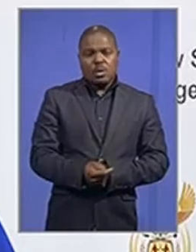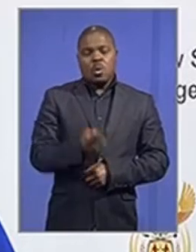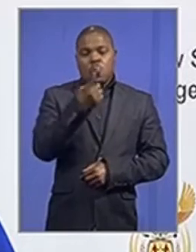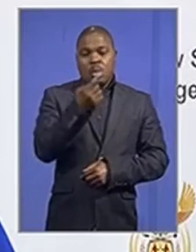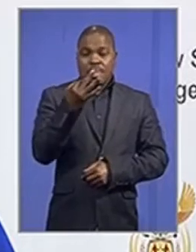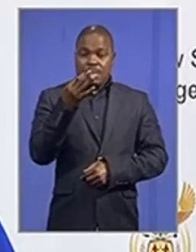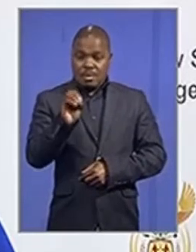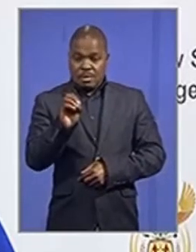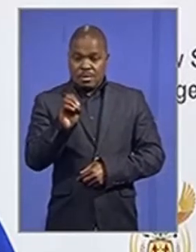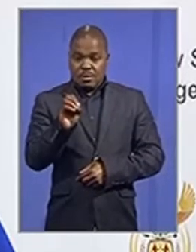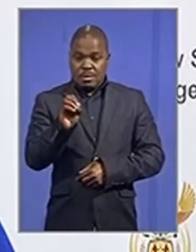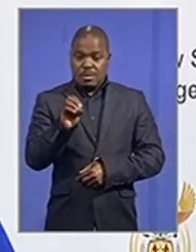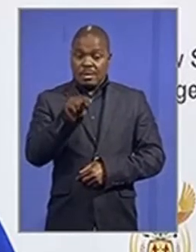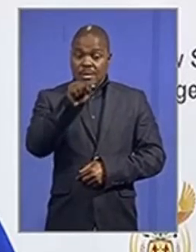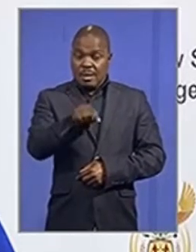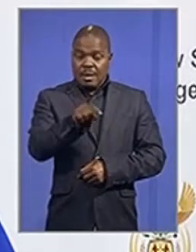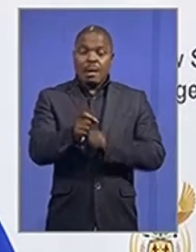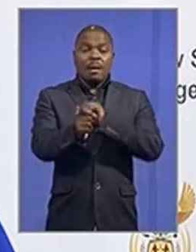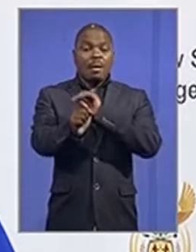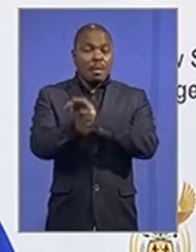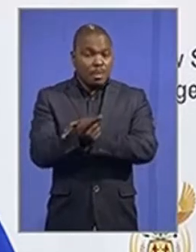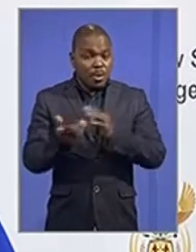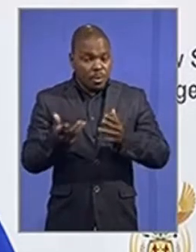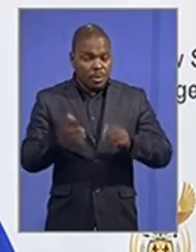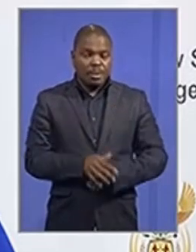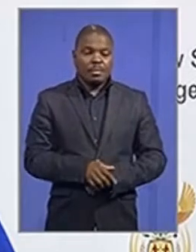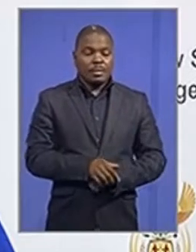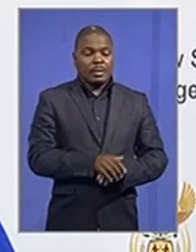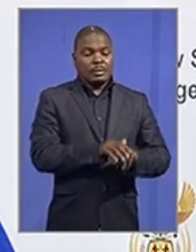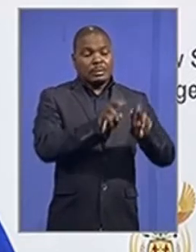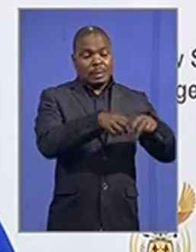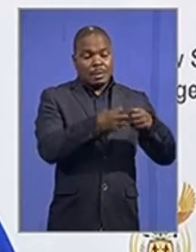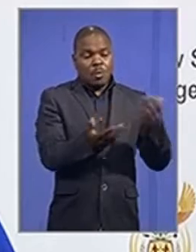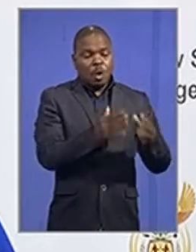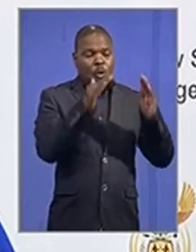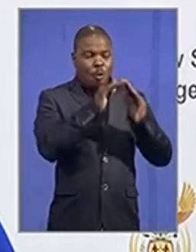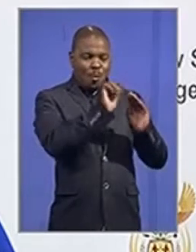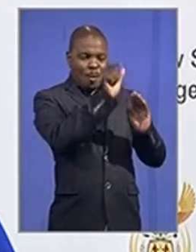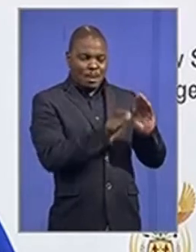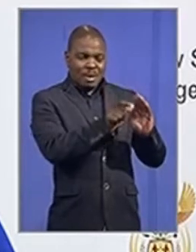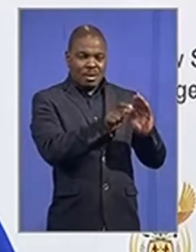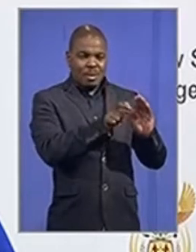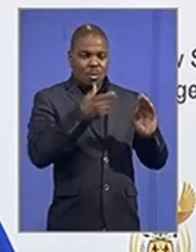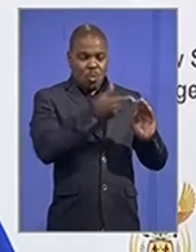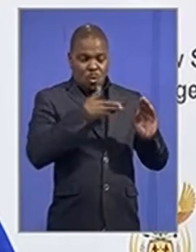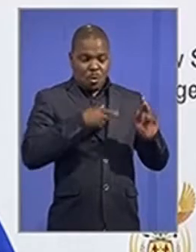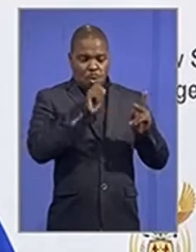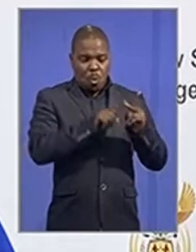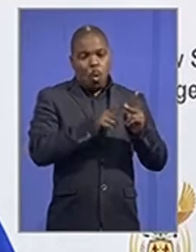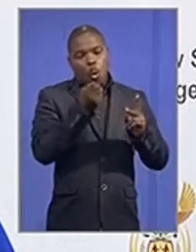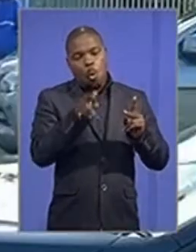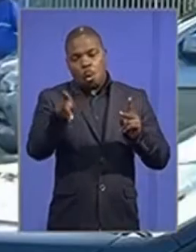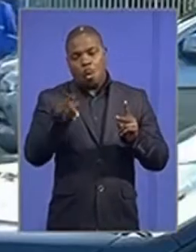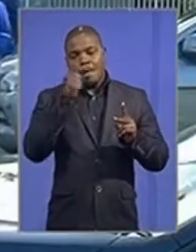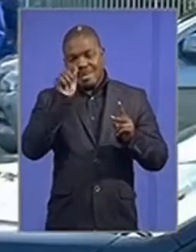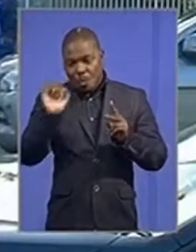4,130 of such incidents took place at the home of the victim or the home of the alleged